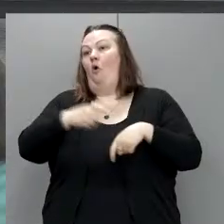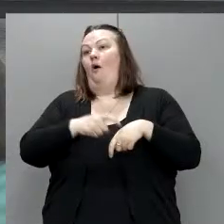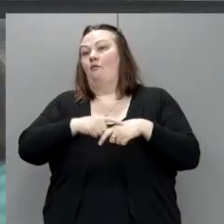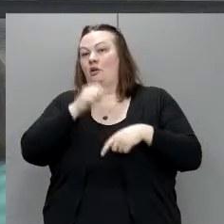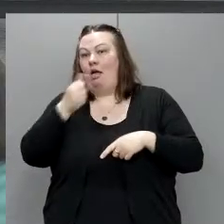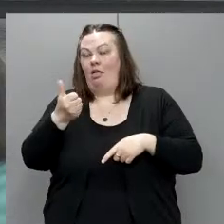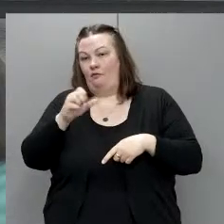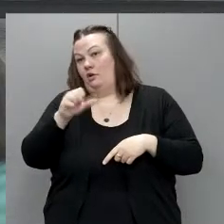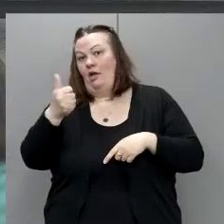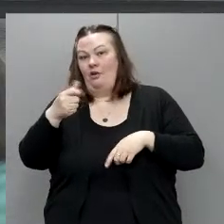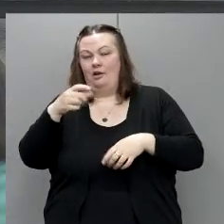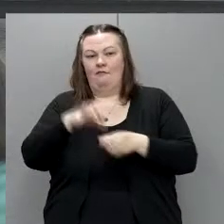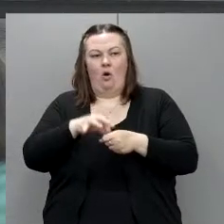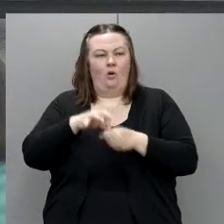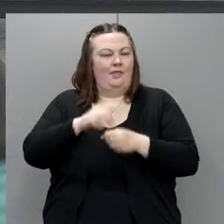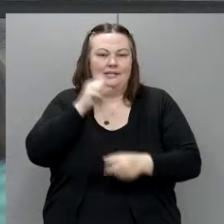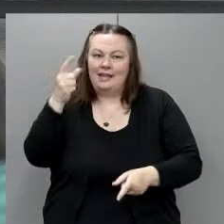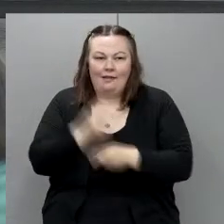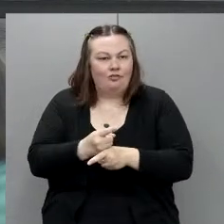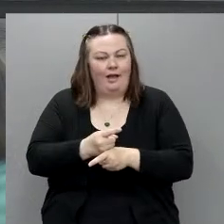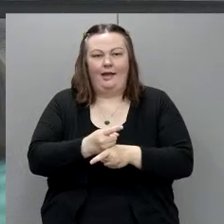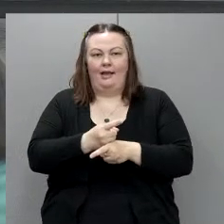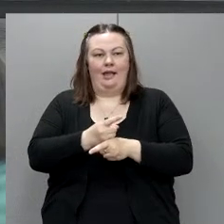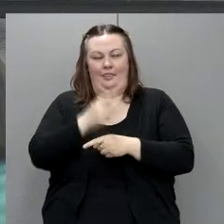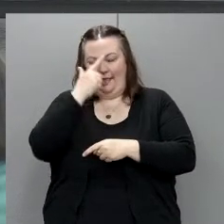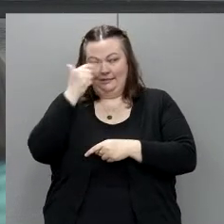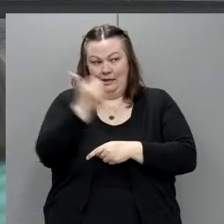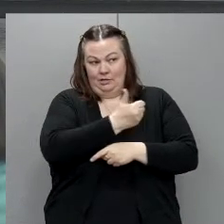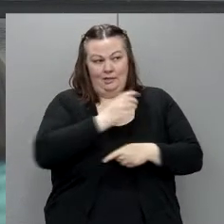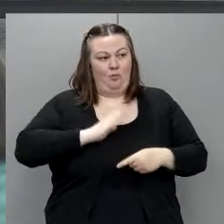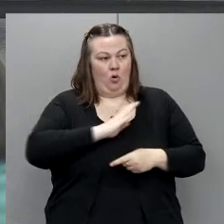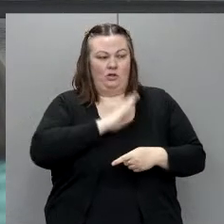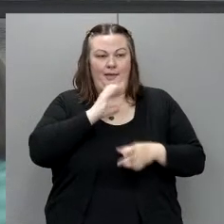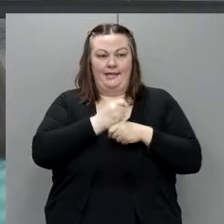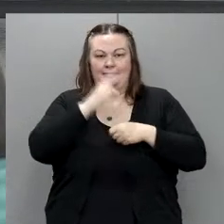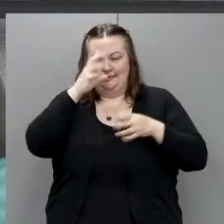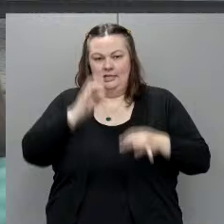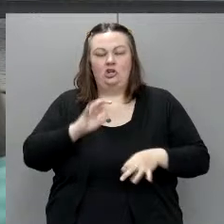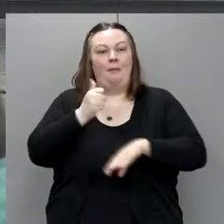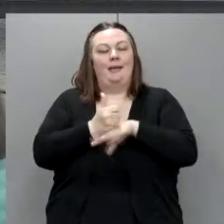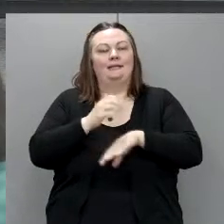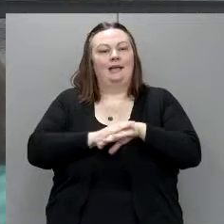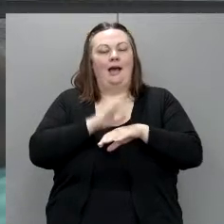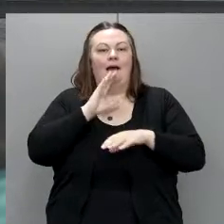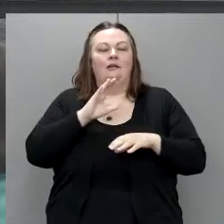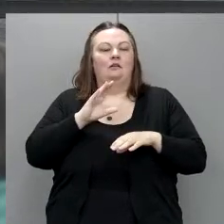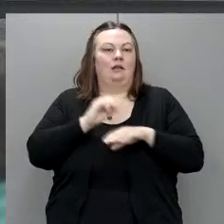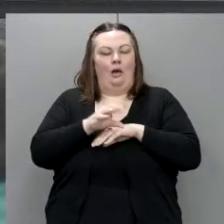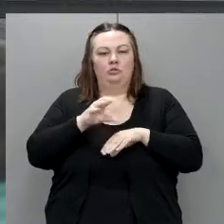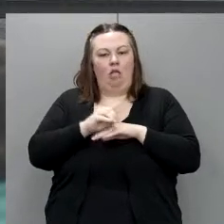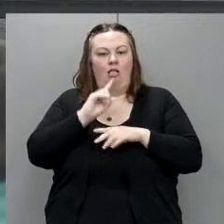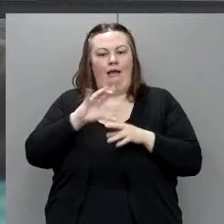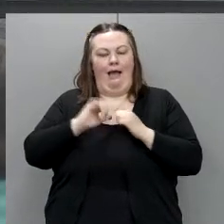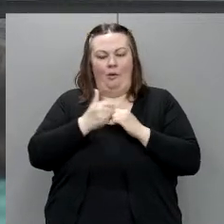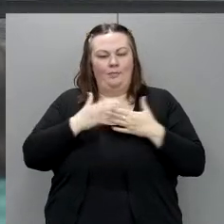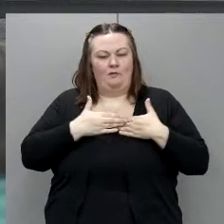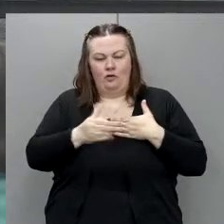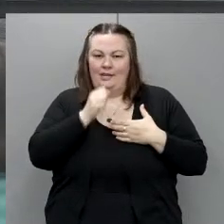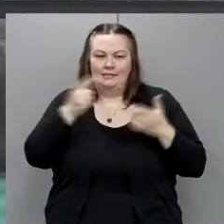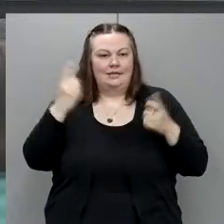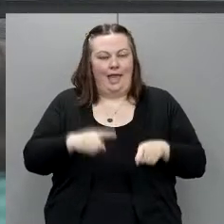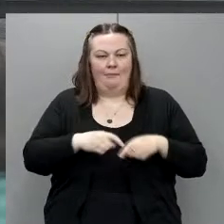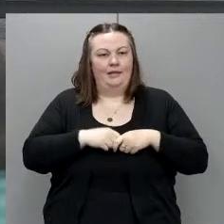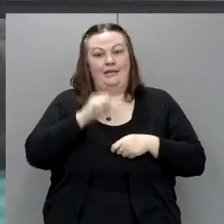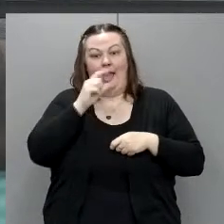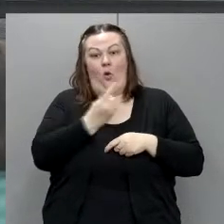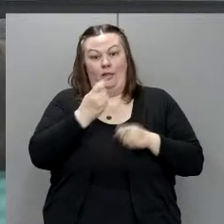another vote to come forth, that is not right. And that's up to the board to make some type of decision based on council on how we move forward so that that doesn't happen,